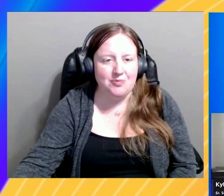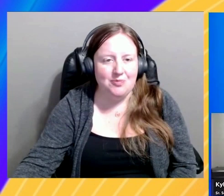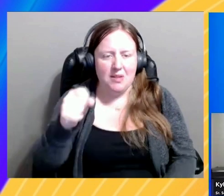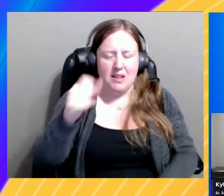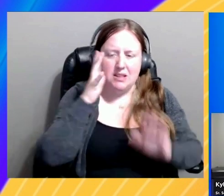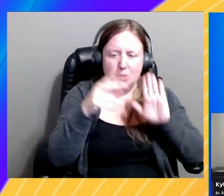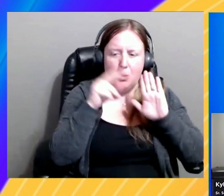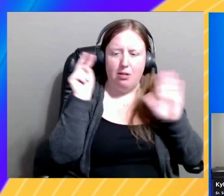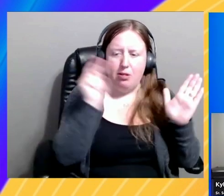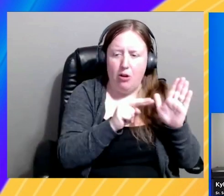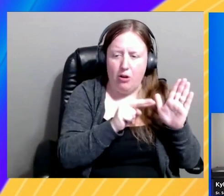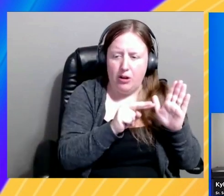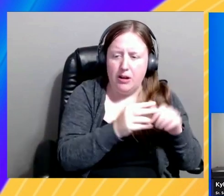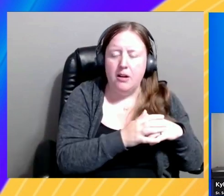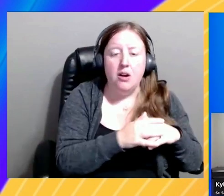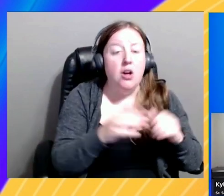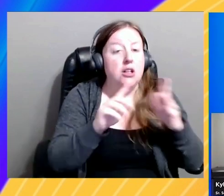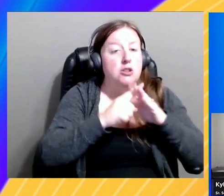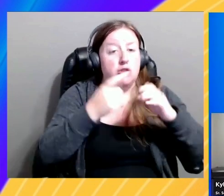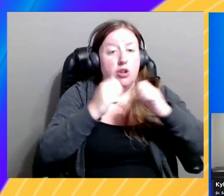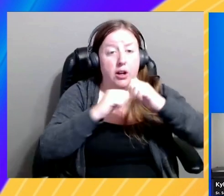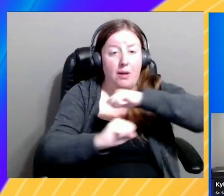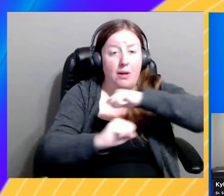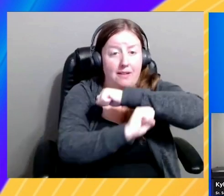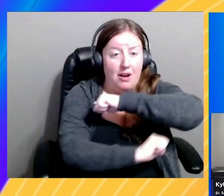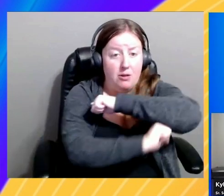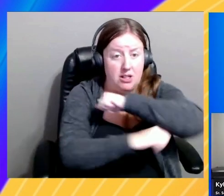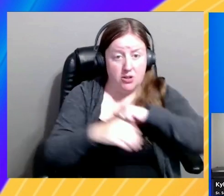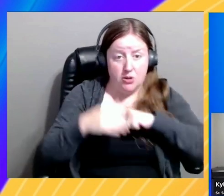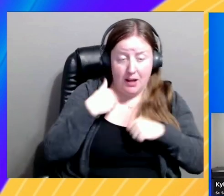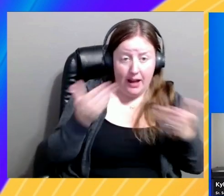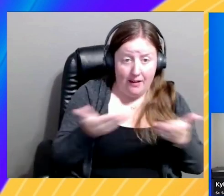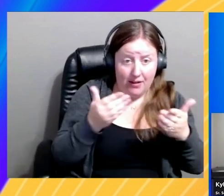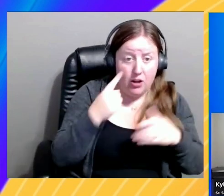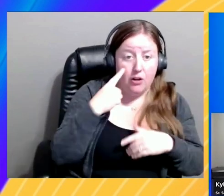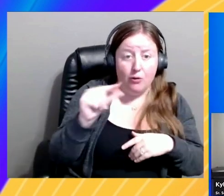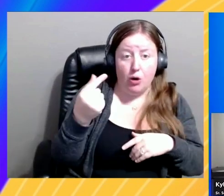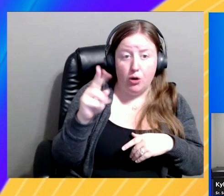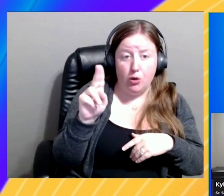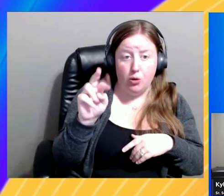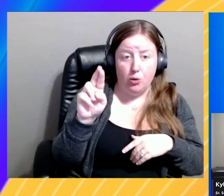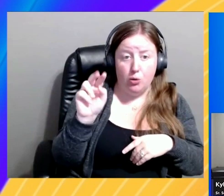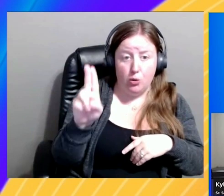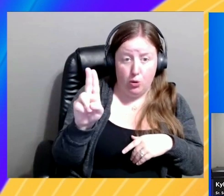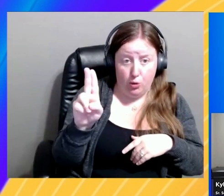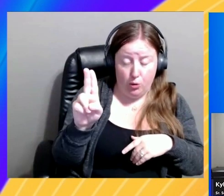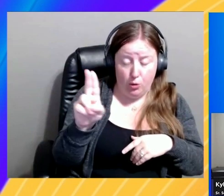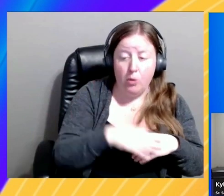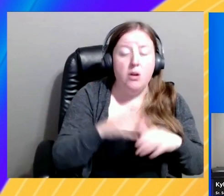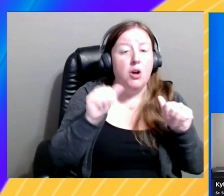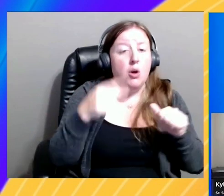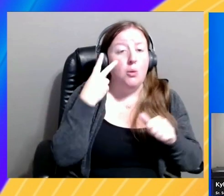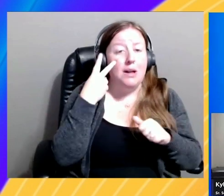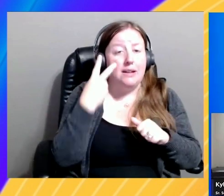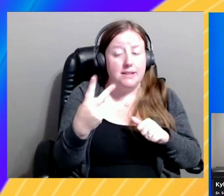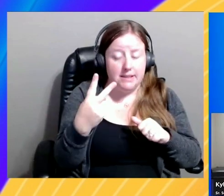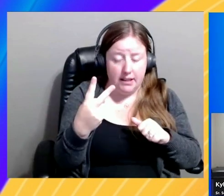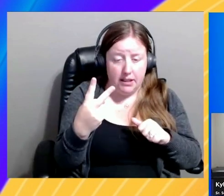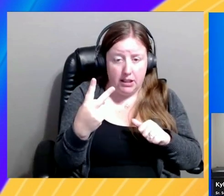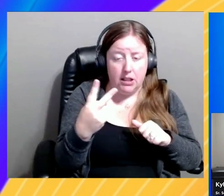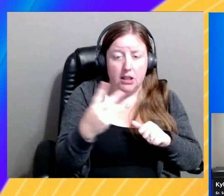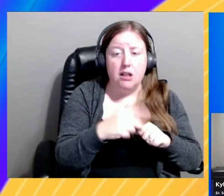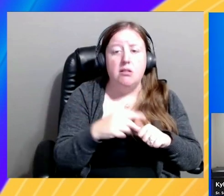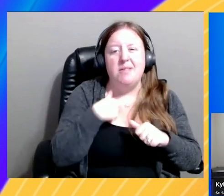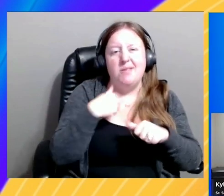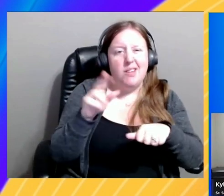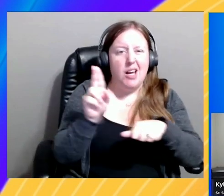starting with the foundation of what we get here in DevOps Guru. We can see that I'm just choosing to